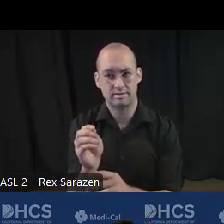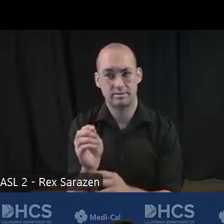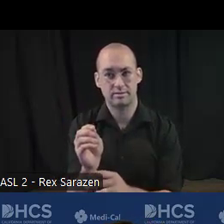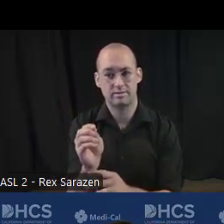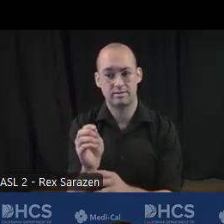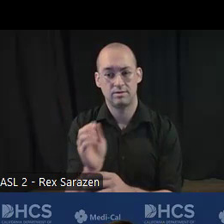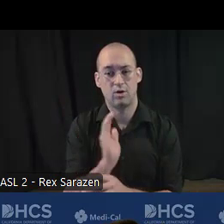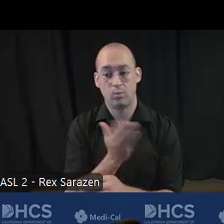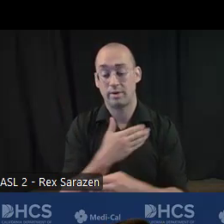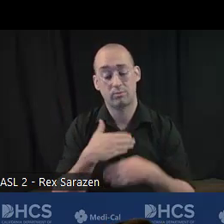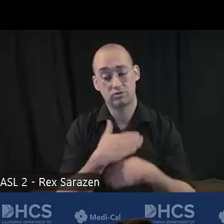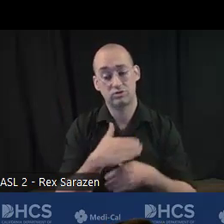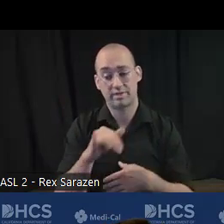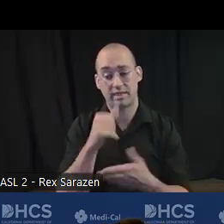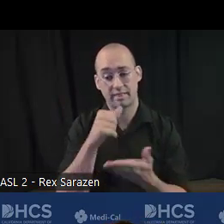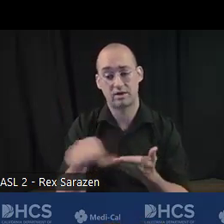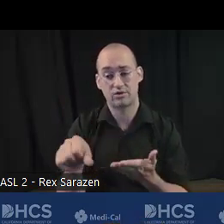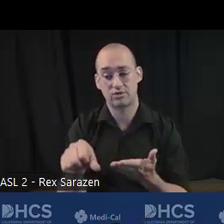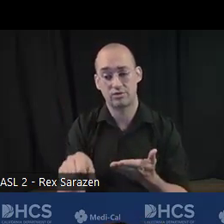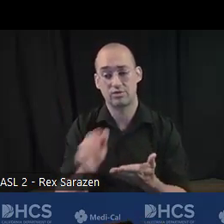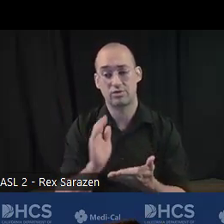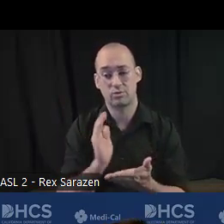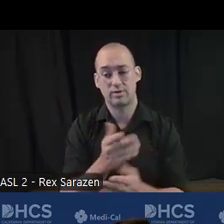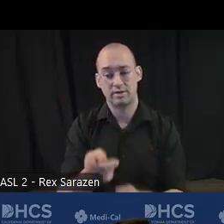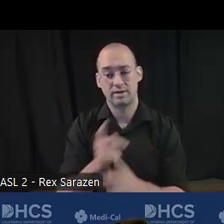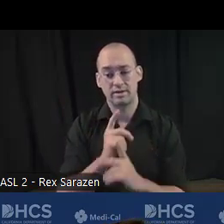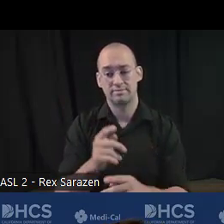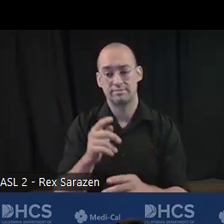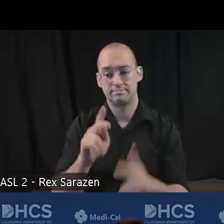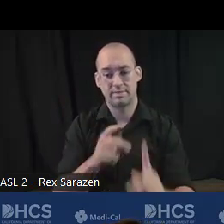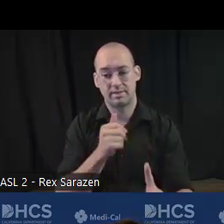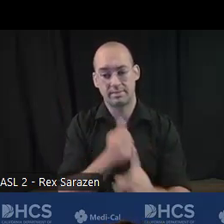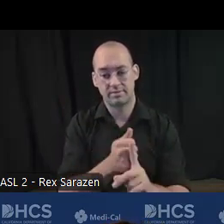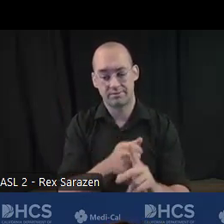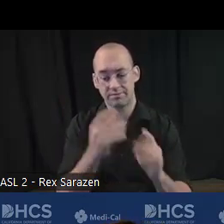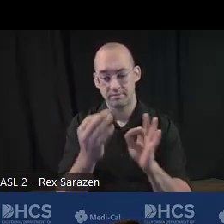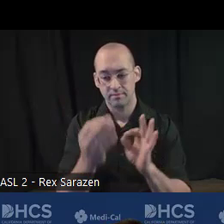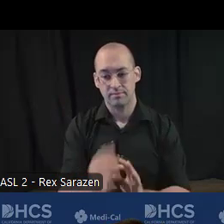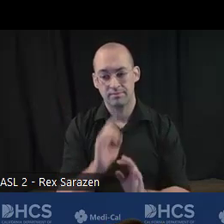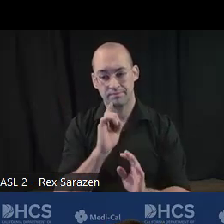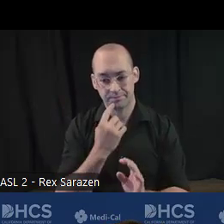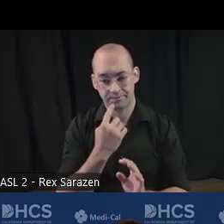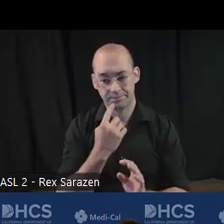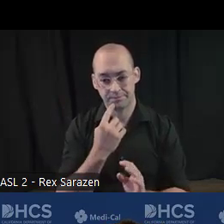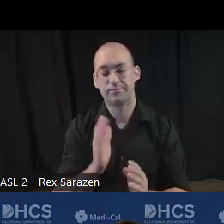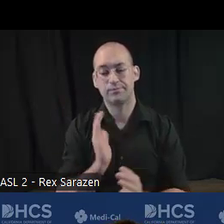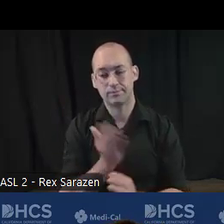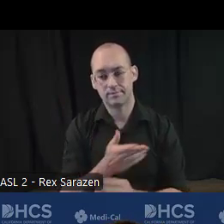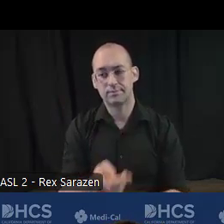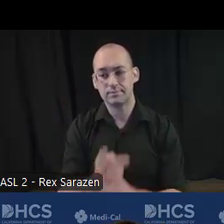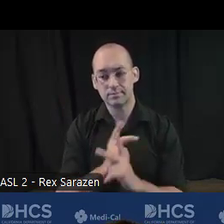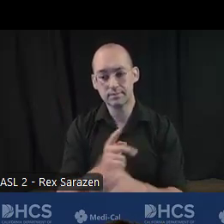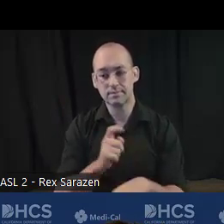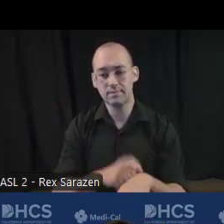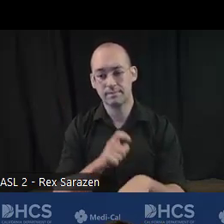We appreciate that letter. We take stakeholder feedback very seriously. And so we are taking time